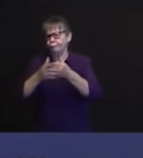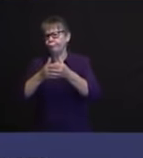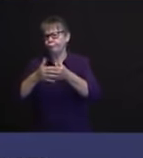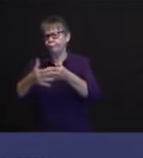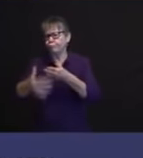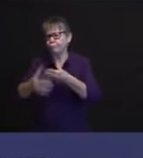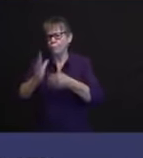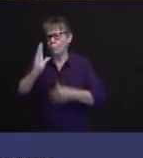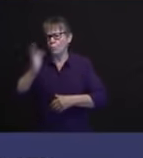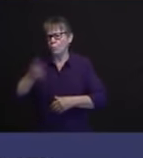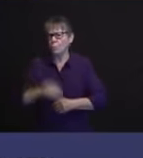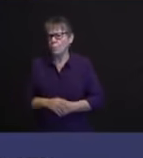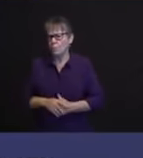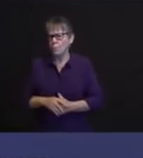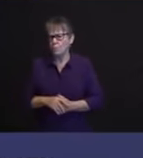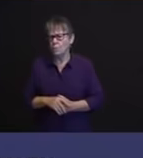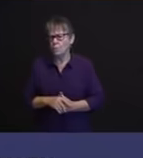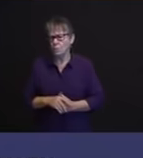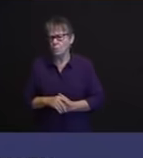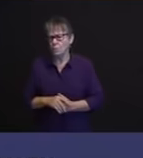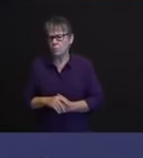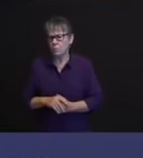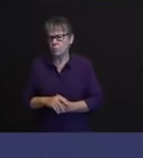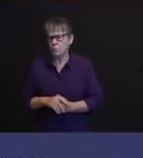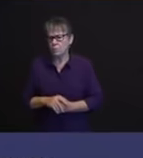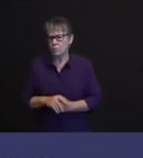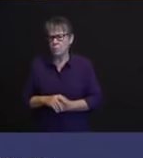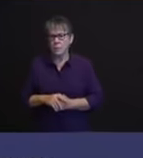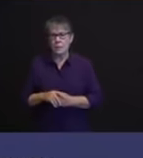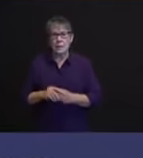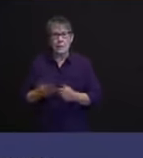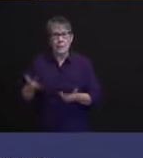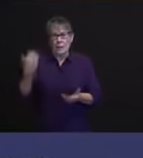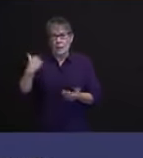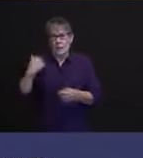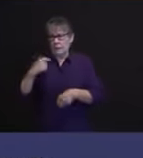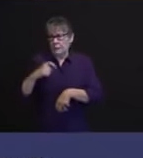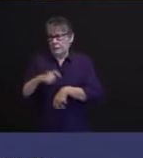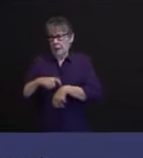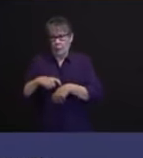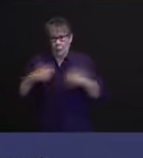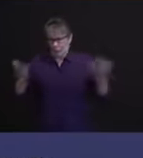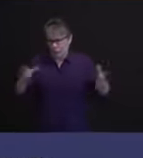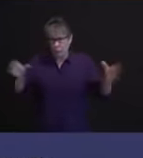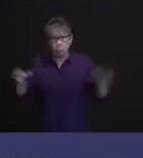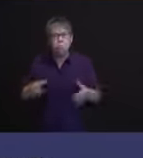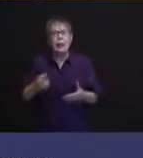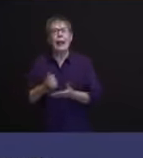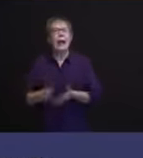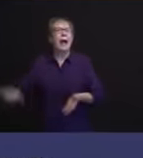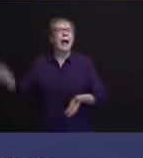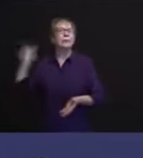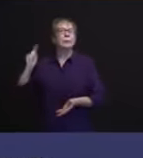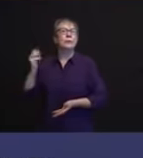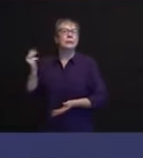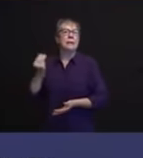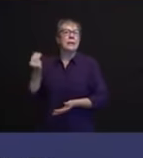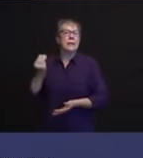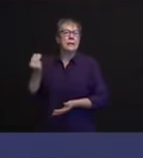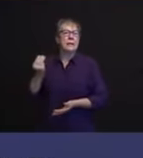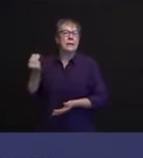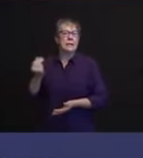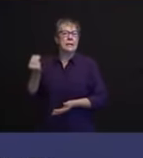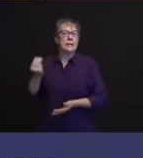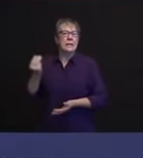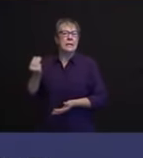Since we last saw each other, which was a week ago at this point, a number of productive, a whole range of things, as you